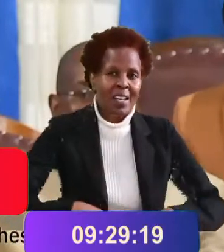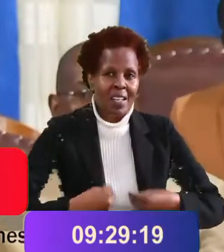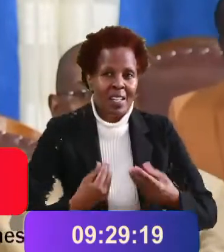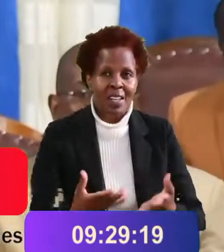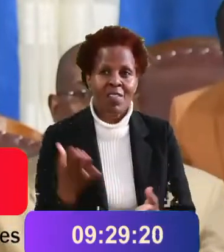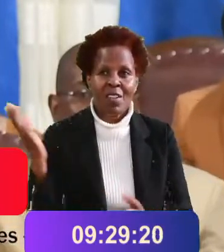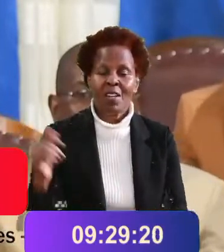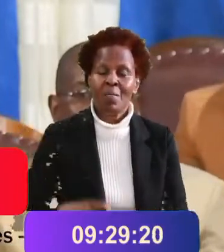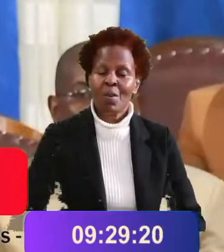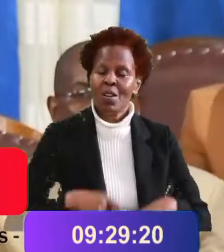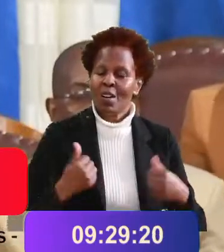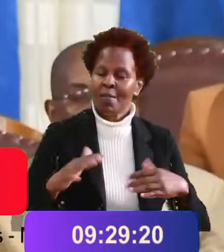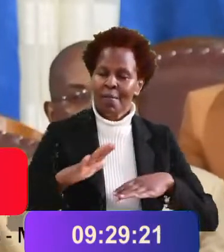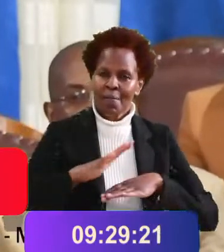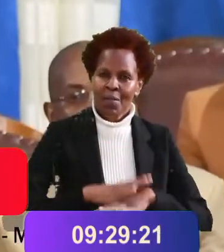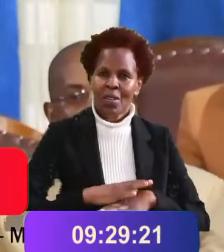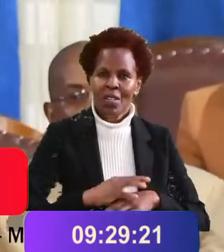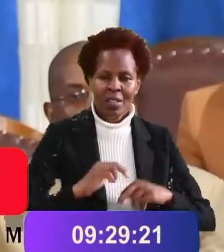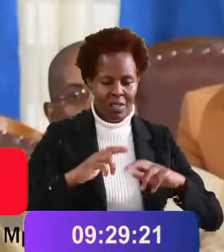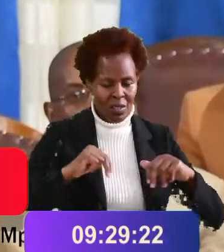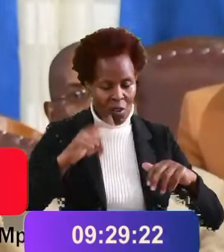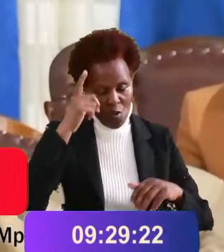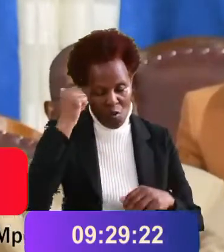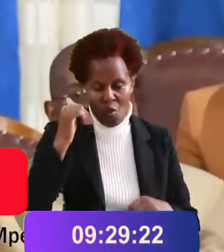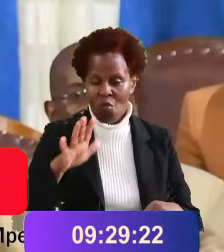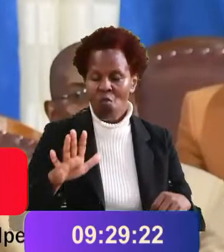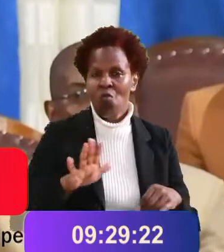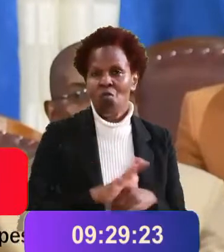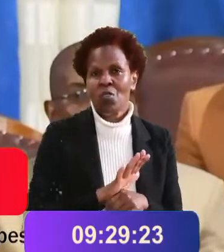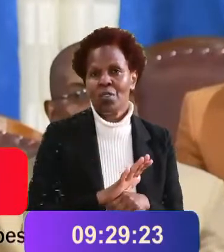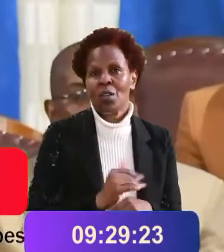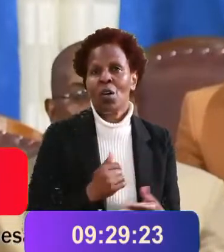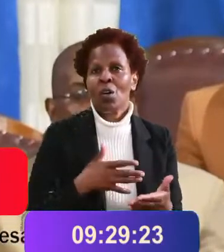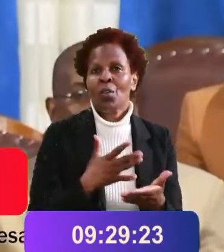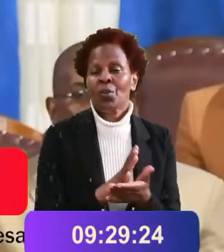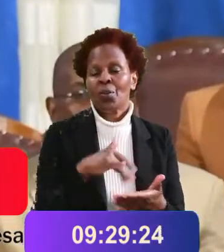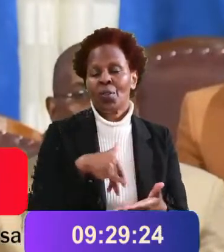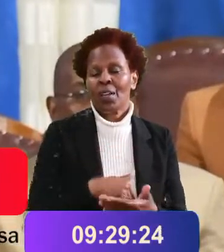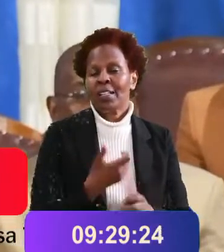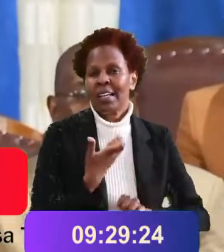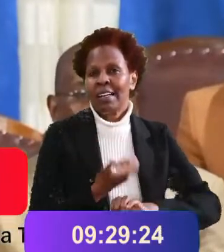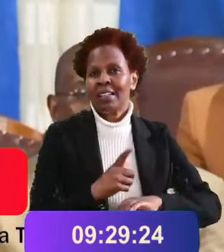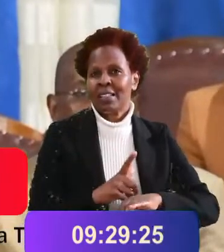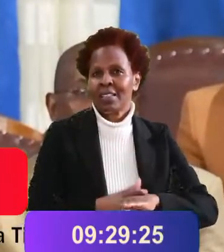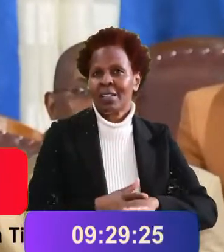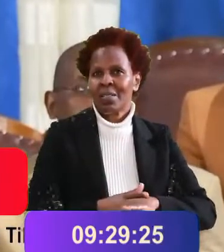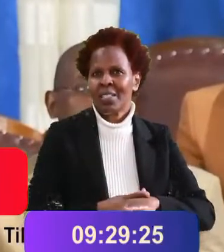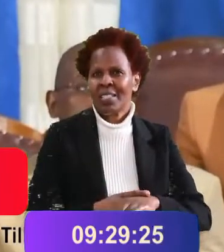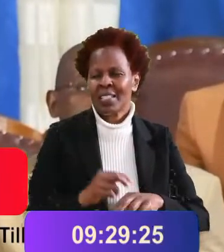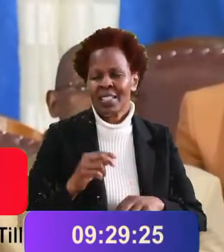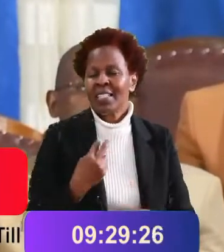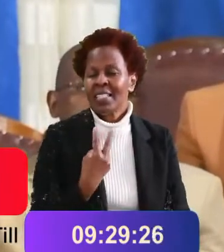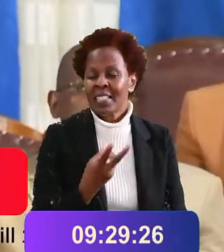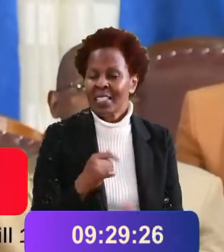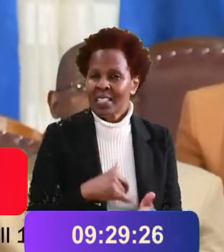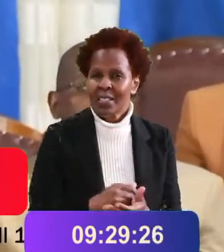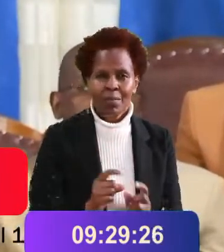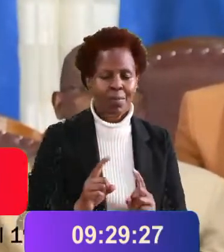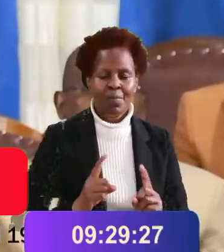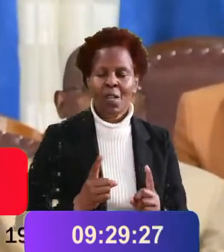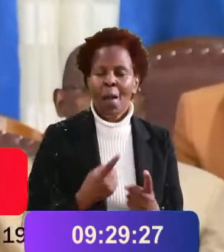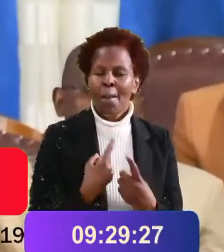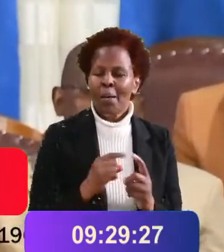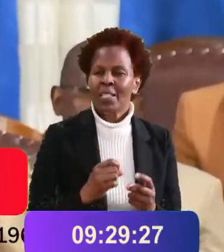ask myself, look for abundant life in this circumstance. And even if I can't see it, it's just a matter of time before I see